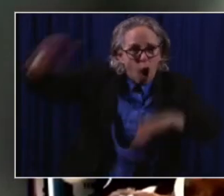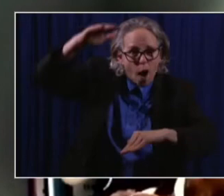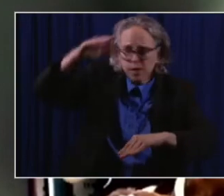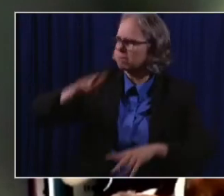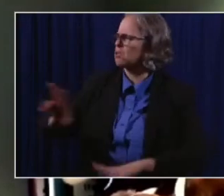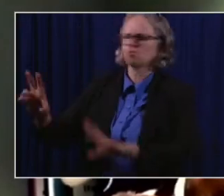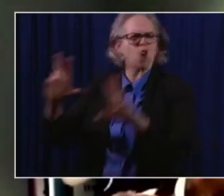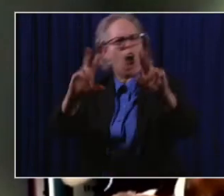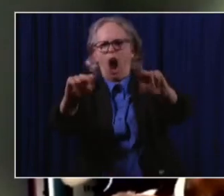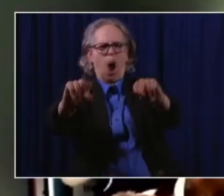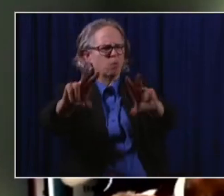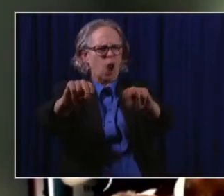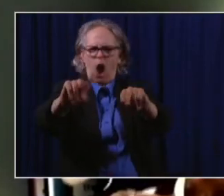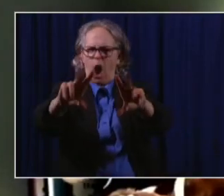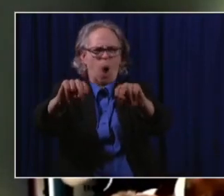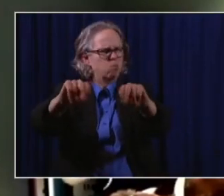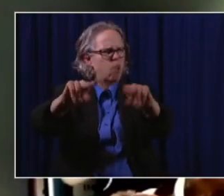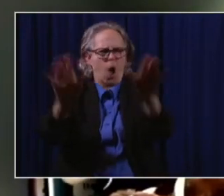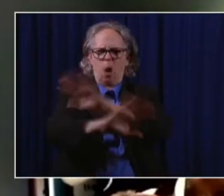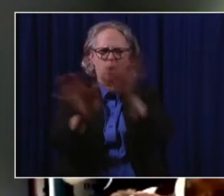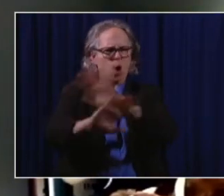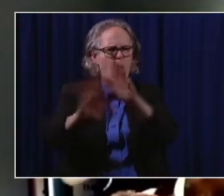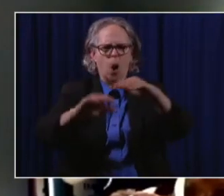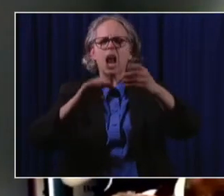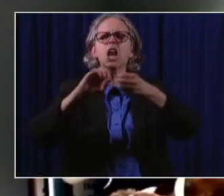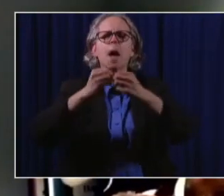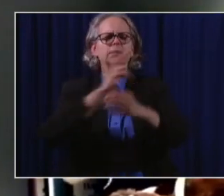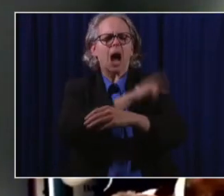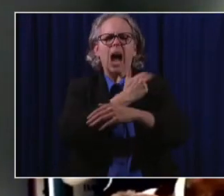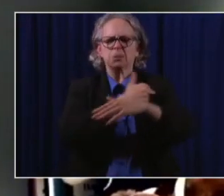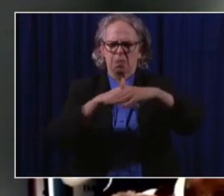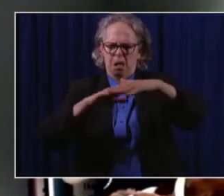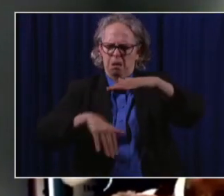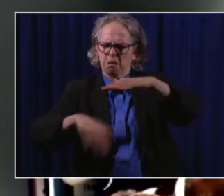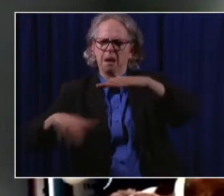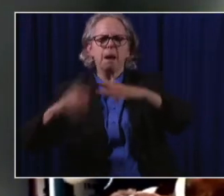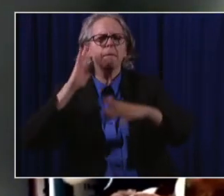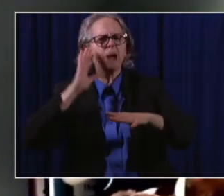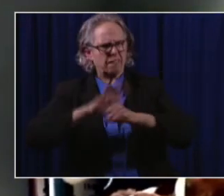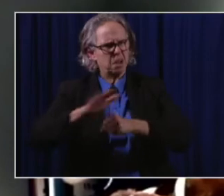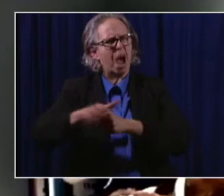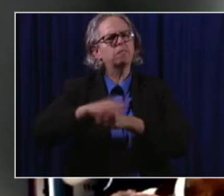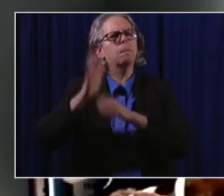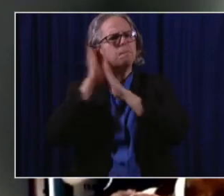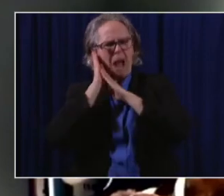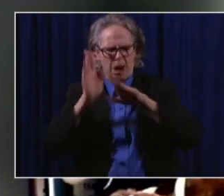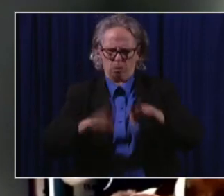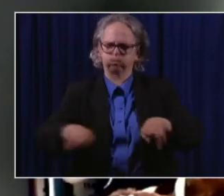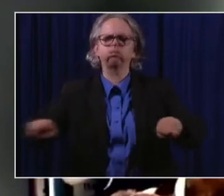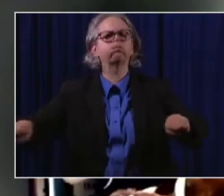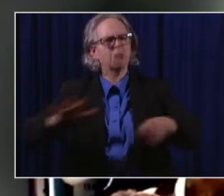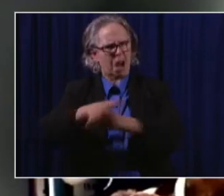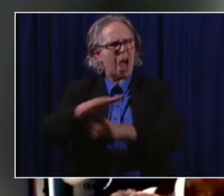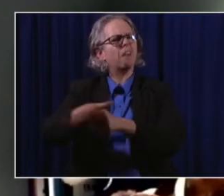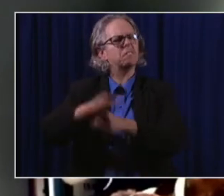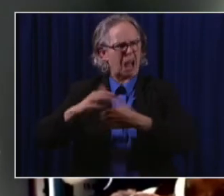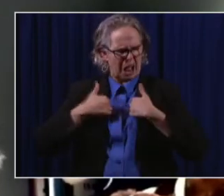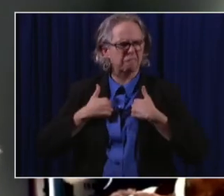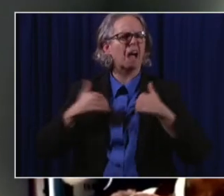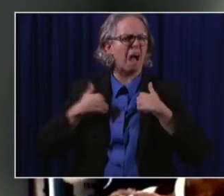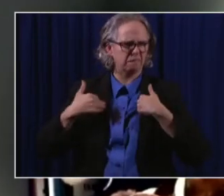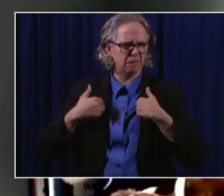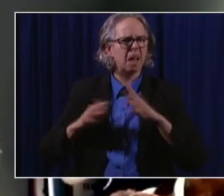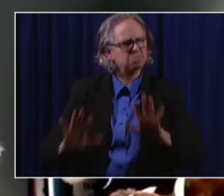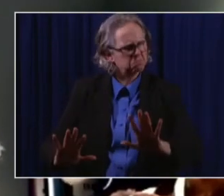Right? We're absolutely not. No, we are all in good shape, and we have plan A, B, and C. From the leadership of the government,